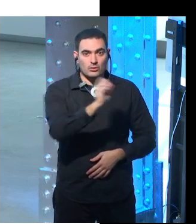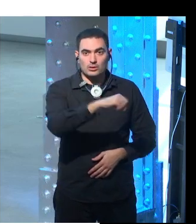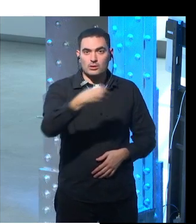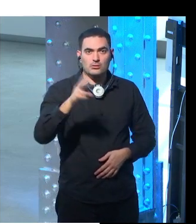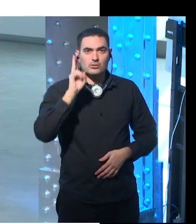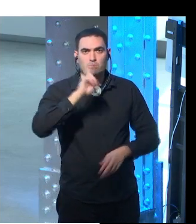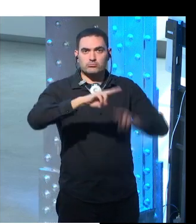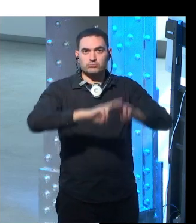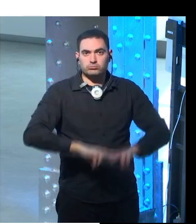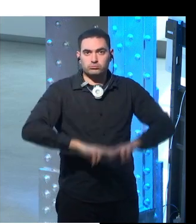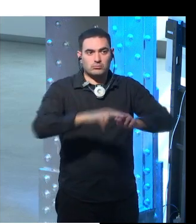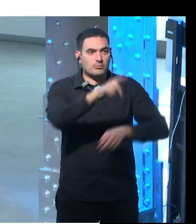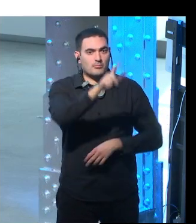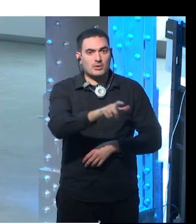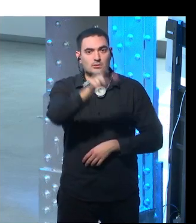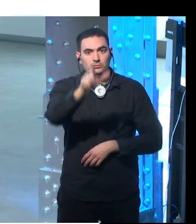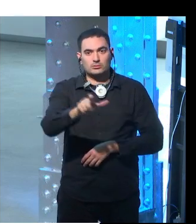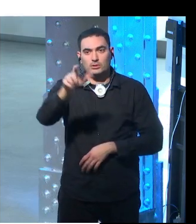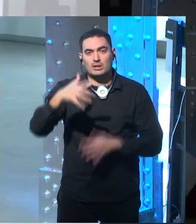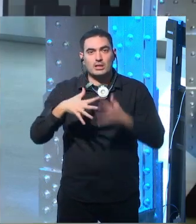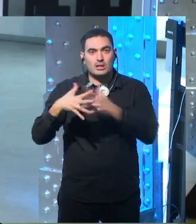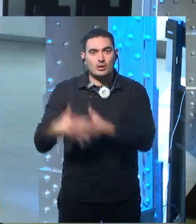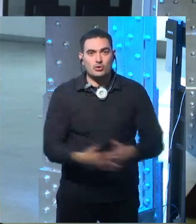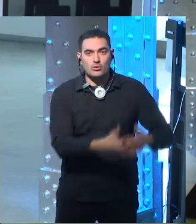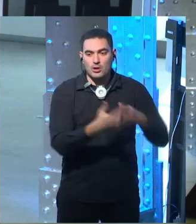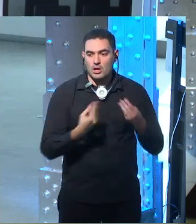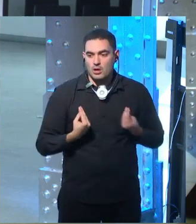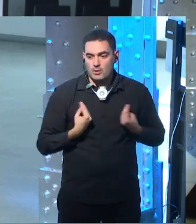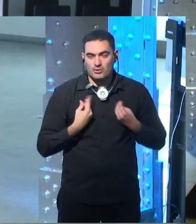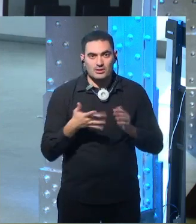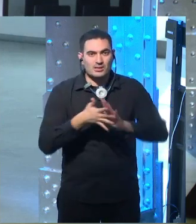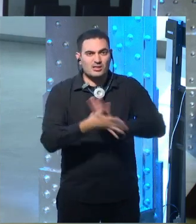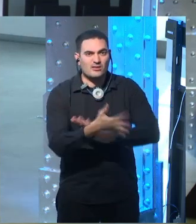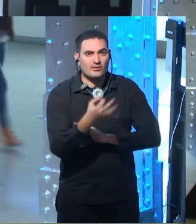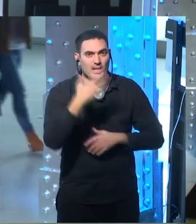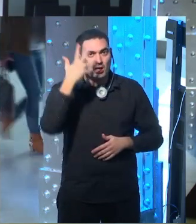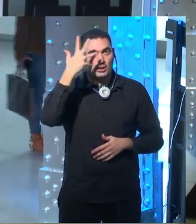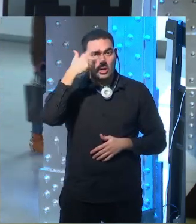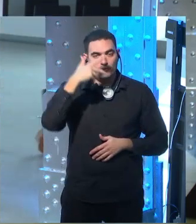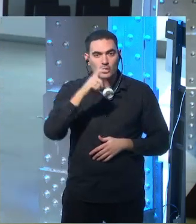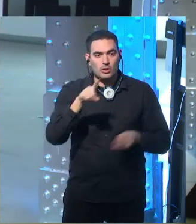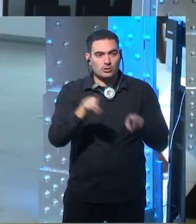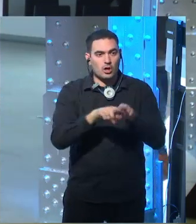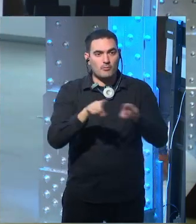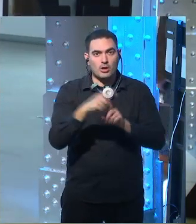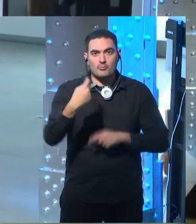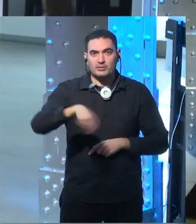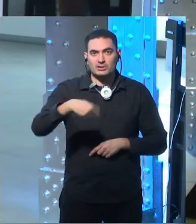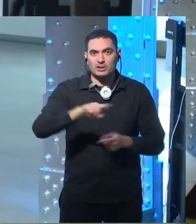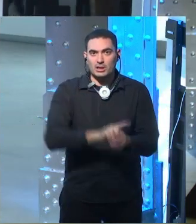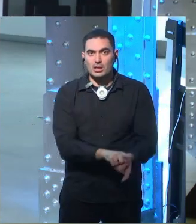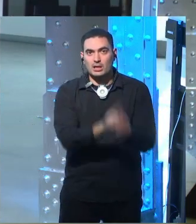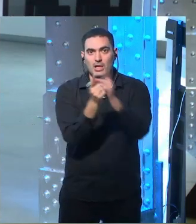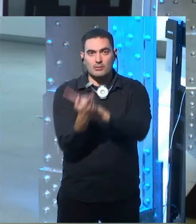Trump was the president for change, and 15% thought that Hillary would be better than Trump in